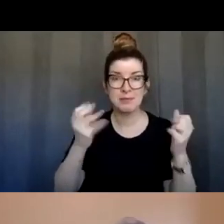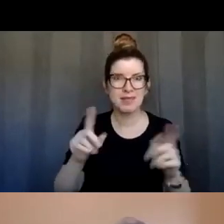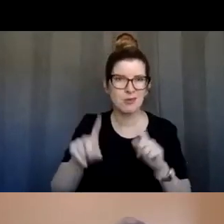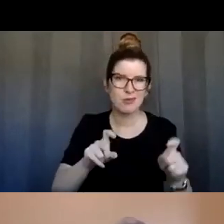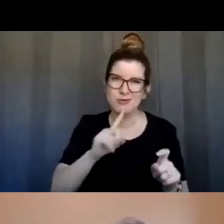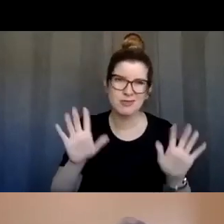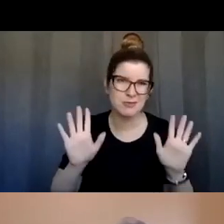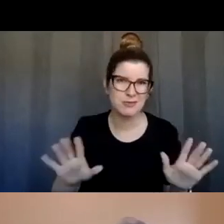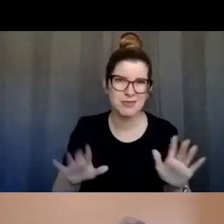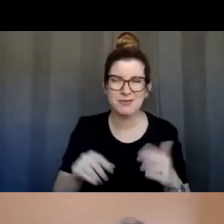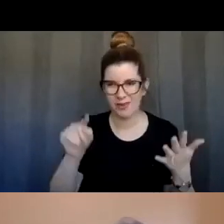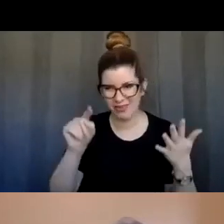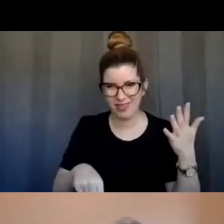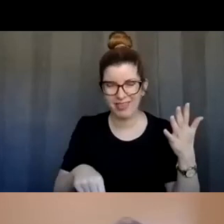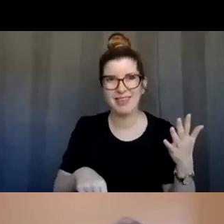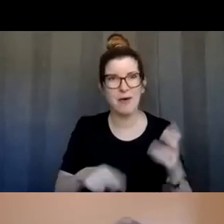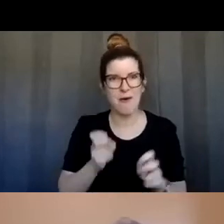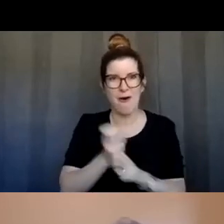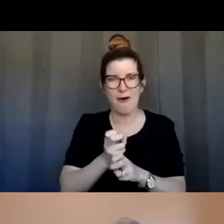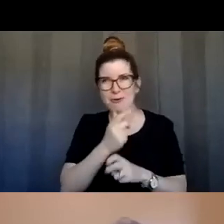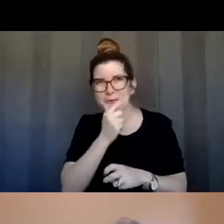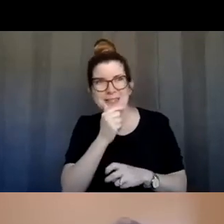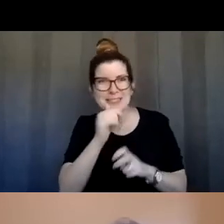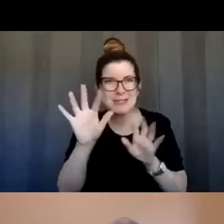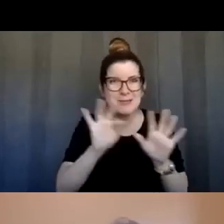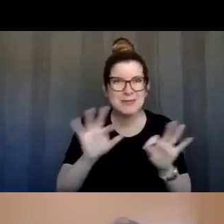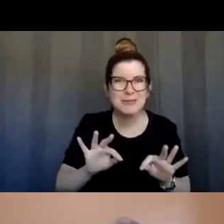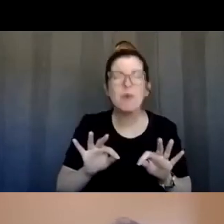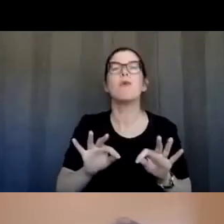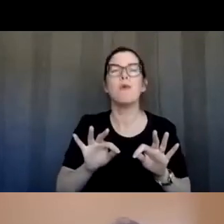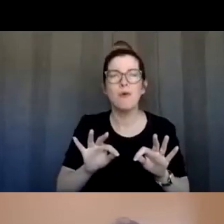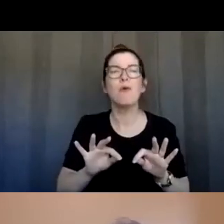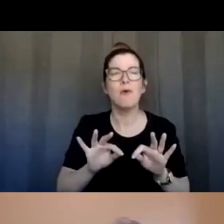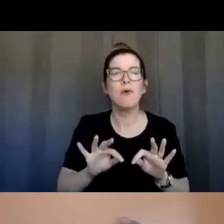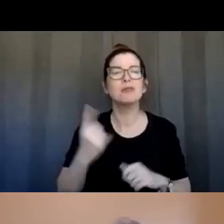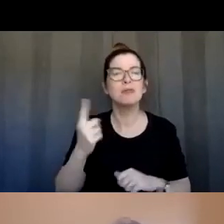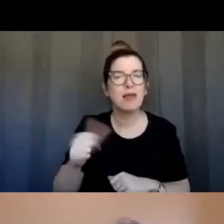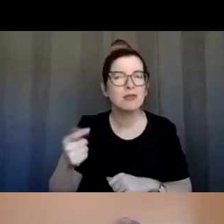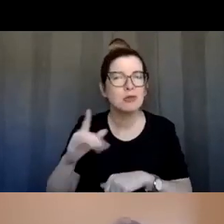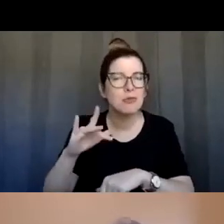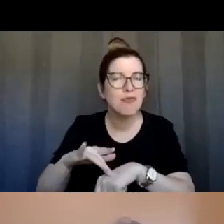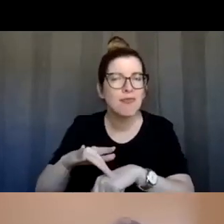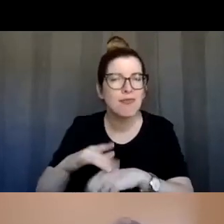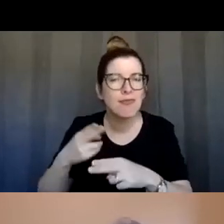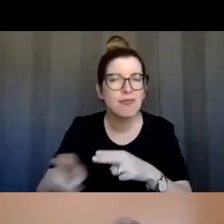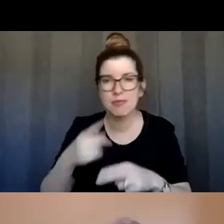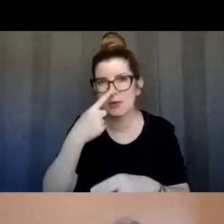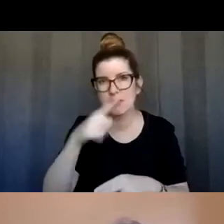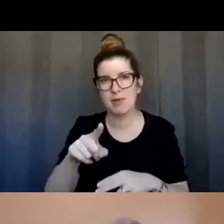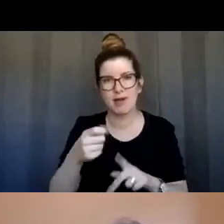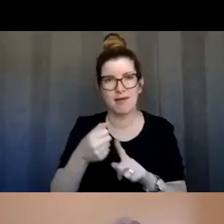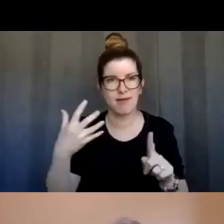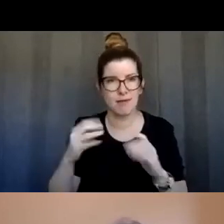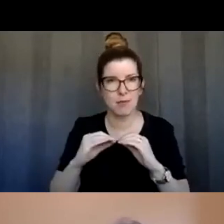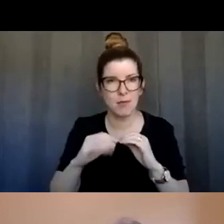wonderful. It's very hard to choose. Oh, and this is something else that you touched on briefly, but if you would, if you don't mind speaking a